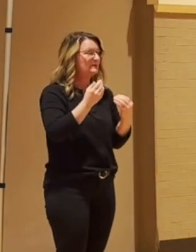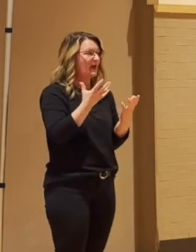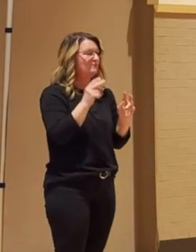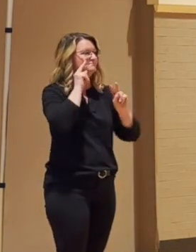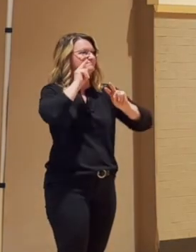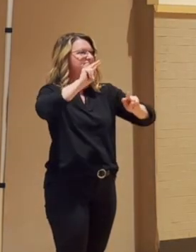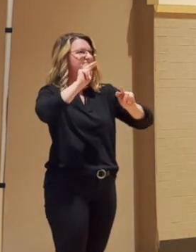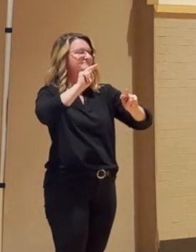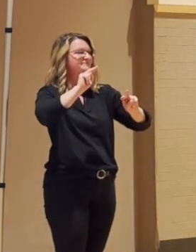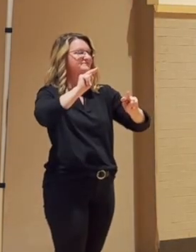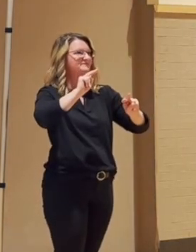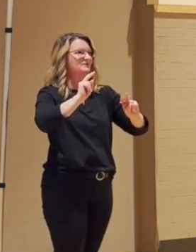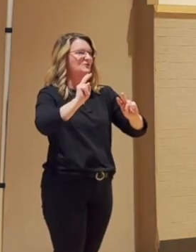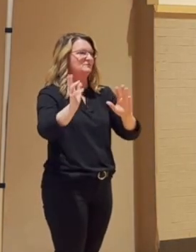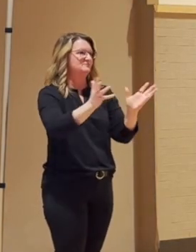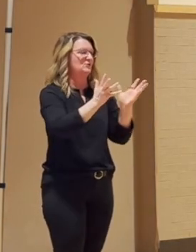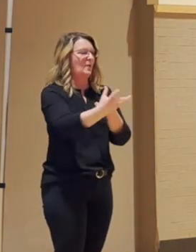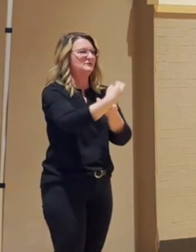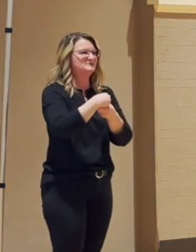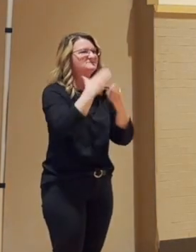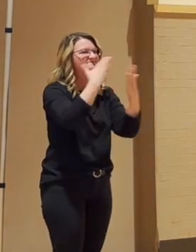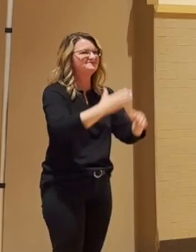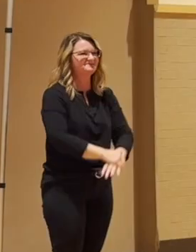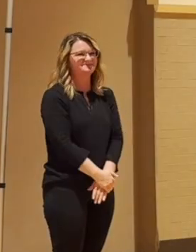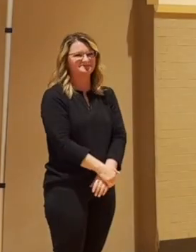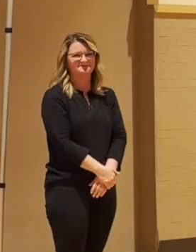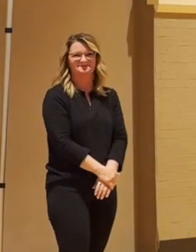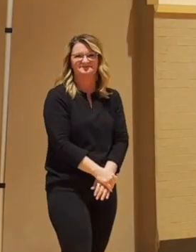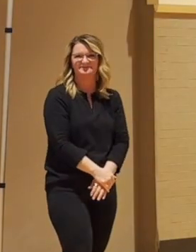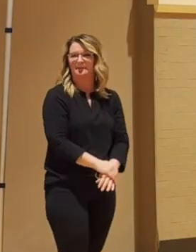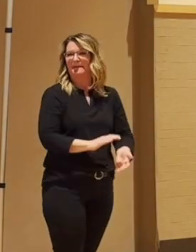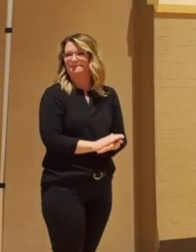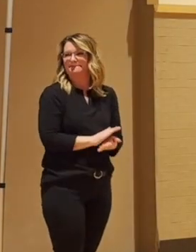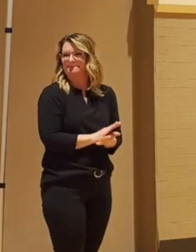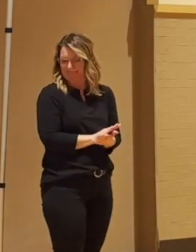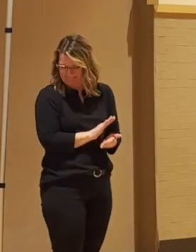look forward to some good participation. Thank you.